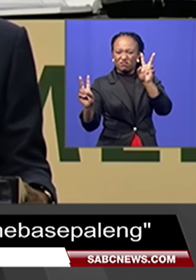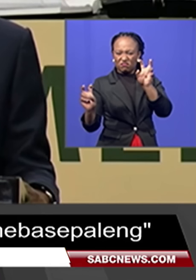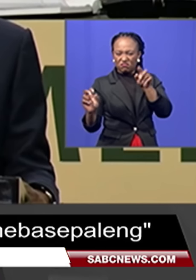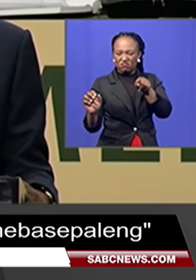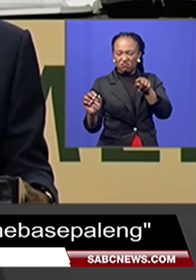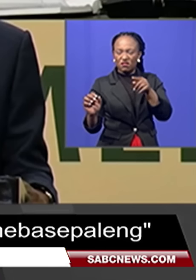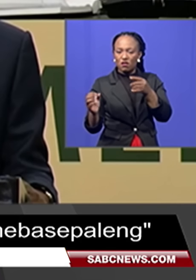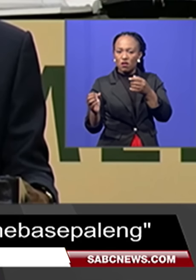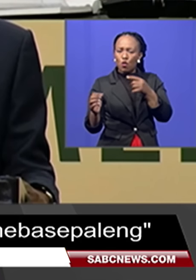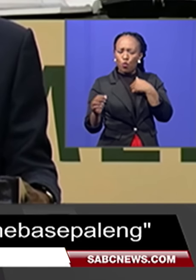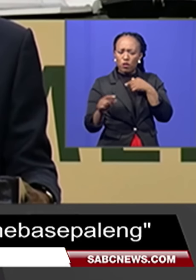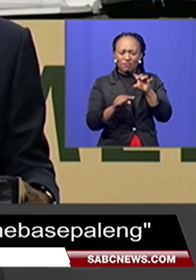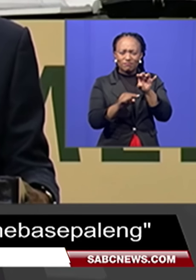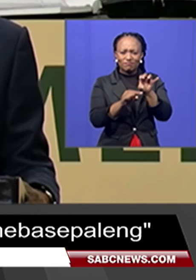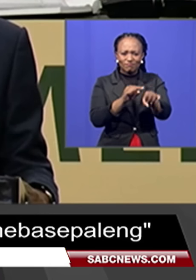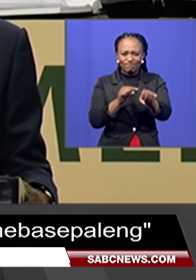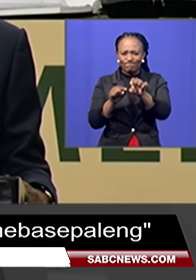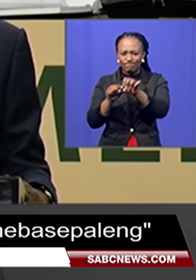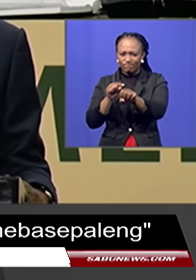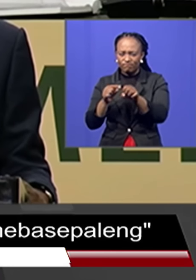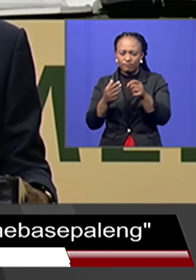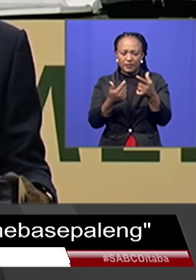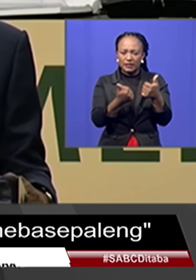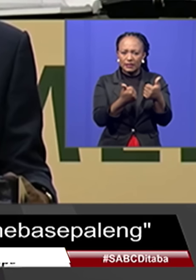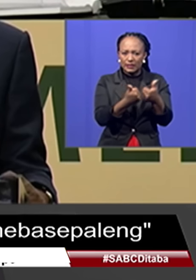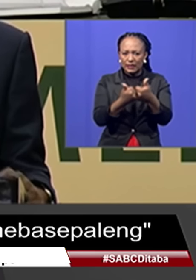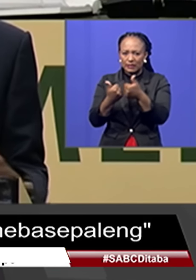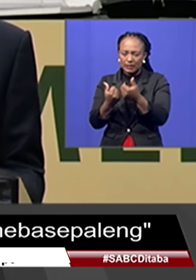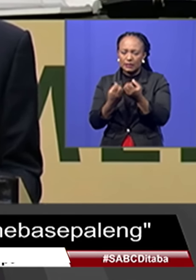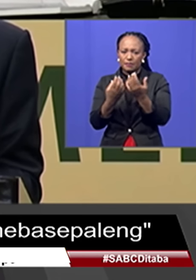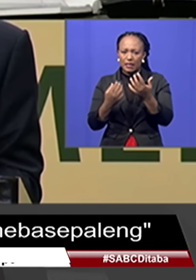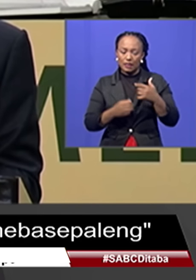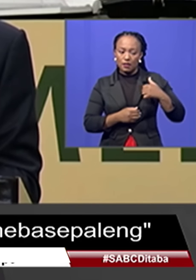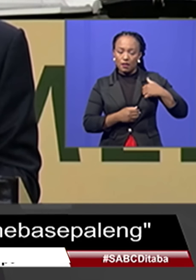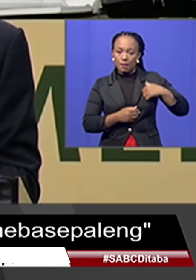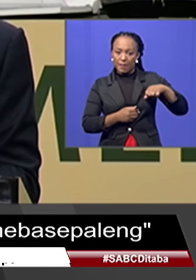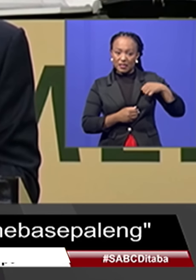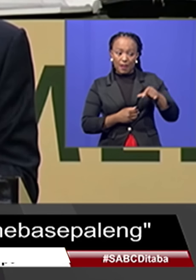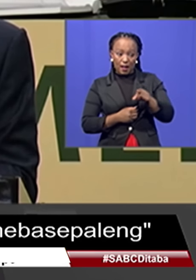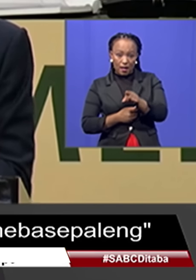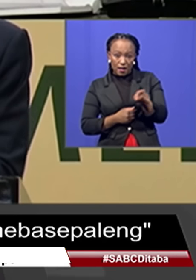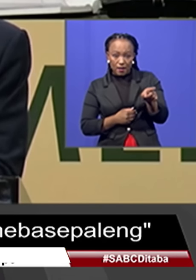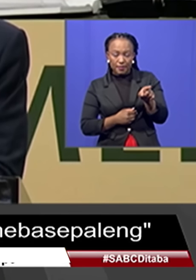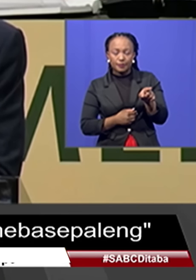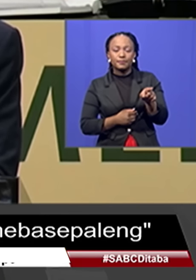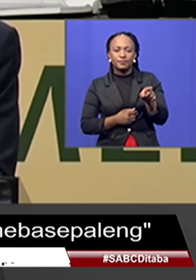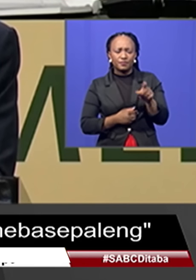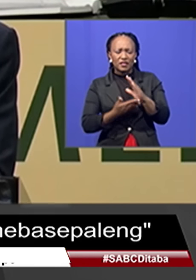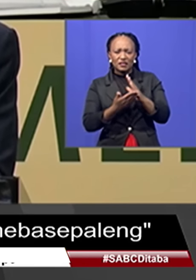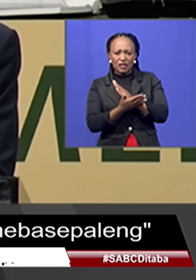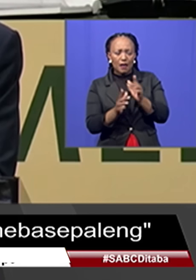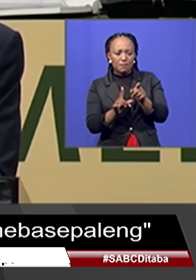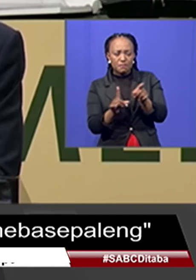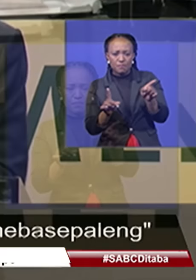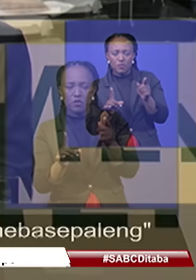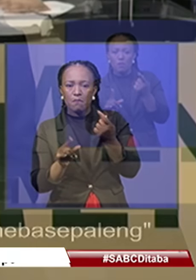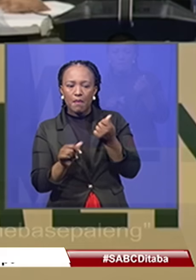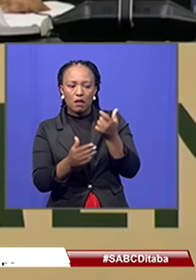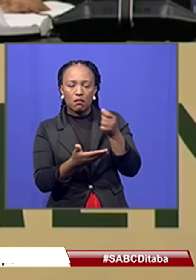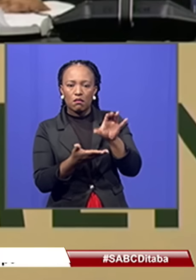are a lot of challenges in municipalities. Some of them, you give them